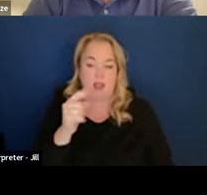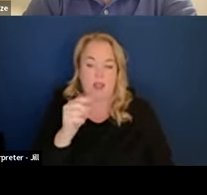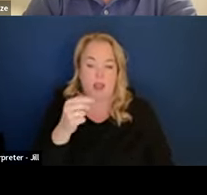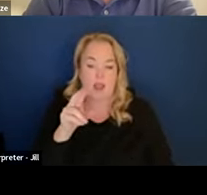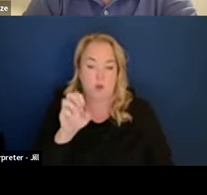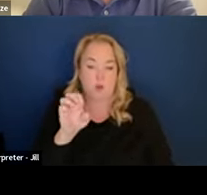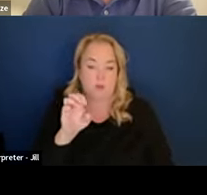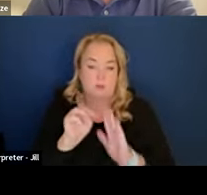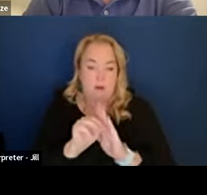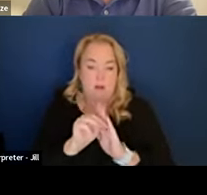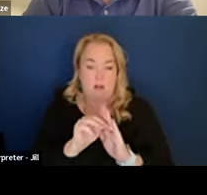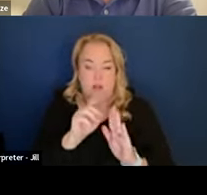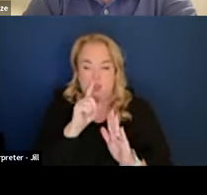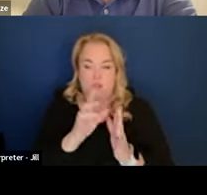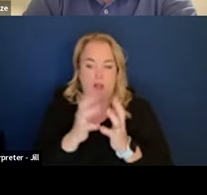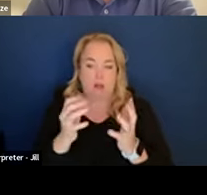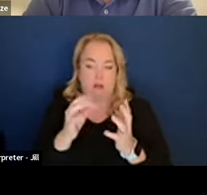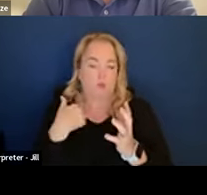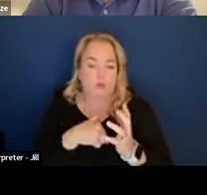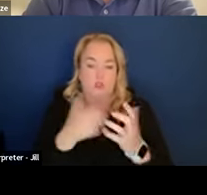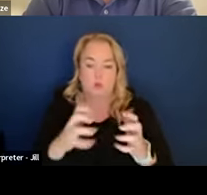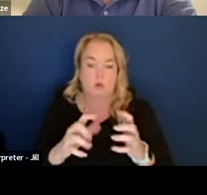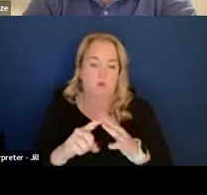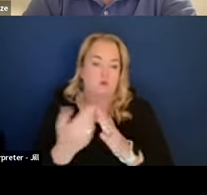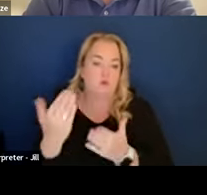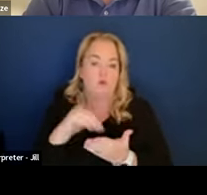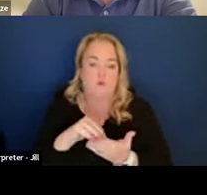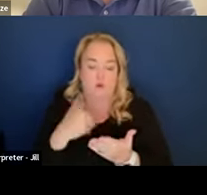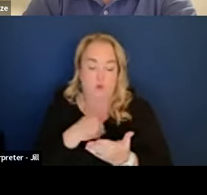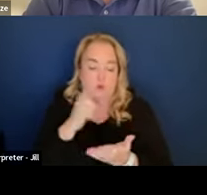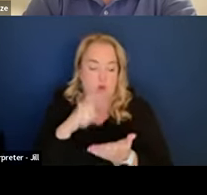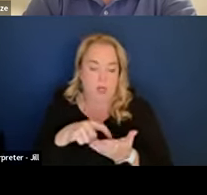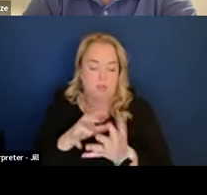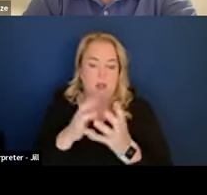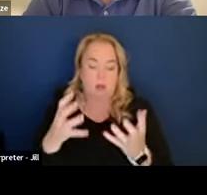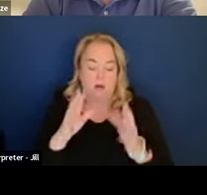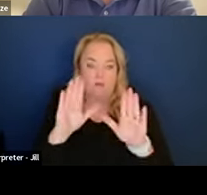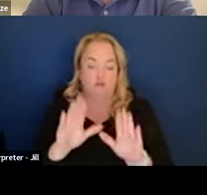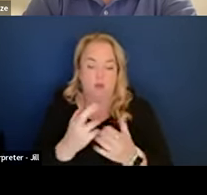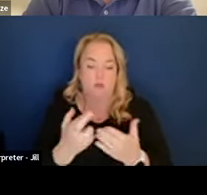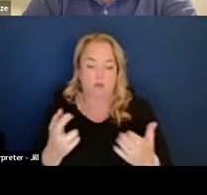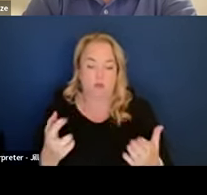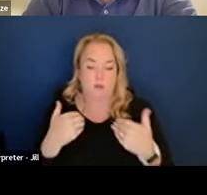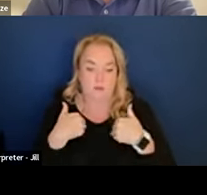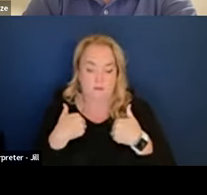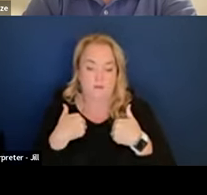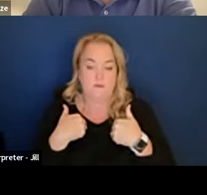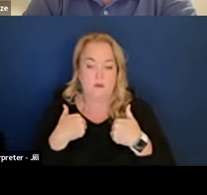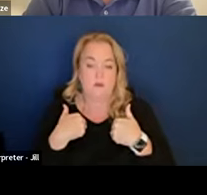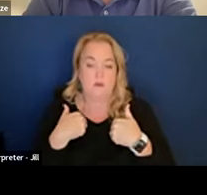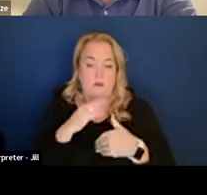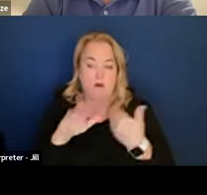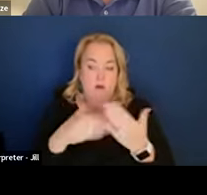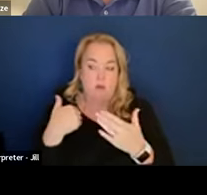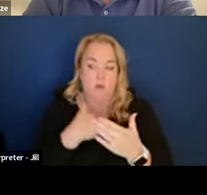alignment as far as partnering. You know, we don't want to reinvent the wheel as an association. We recognize there are a lot of great resources out there. Collectively, we